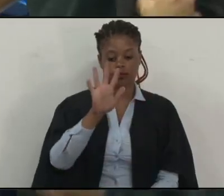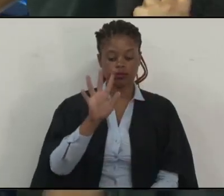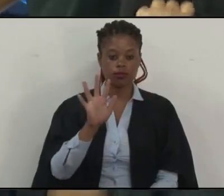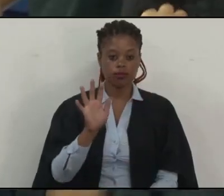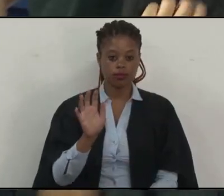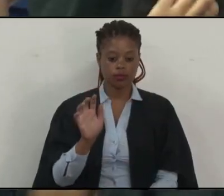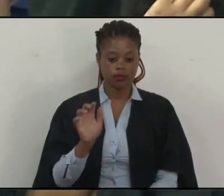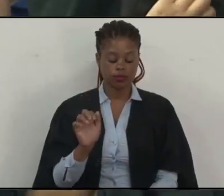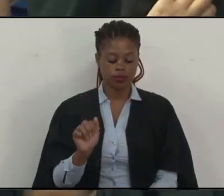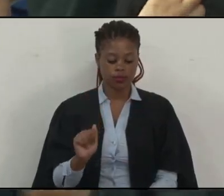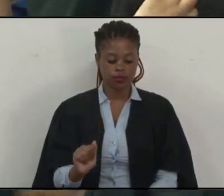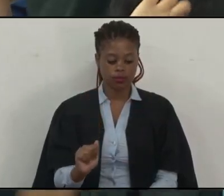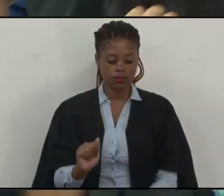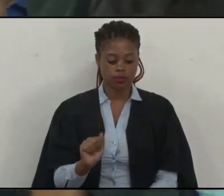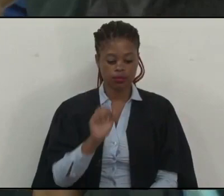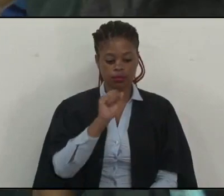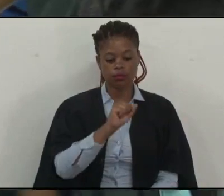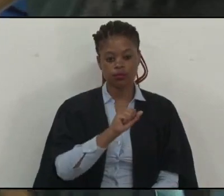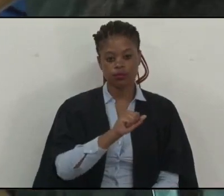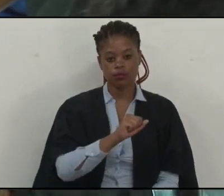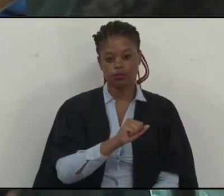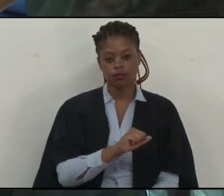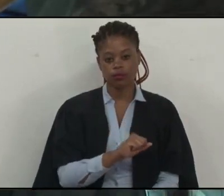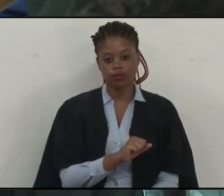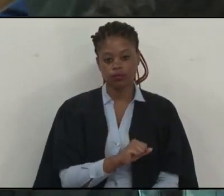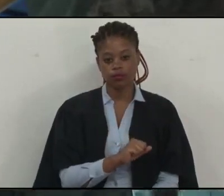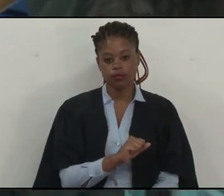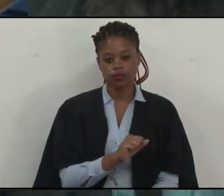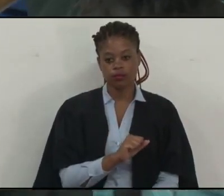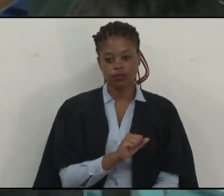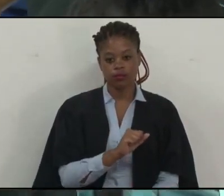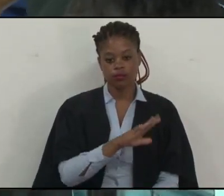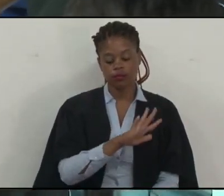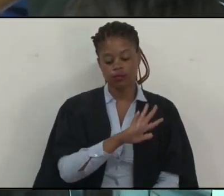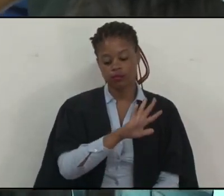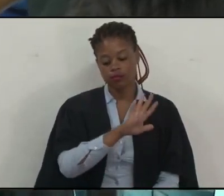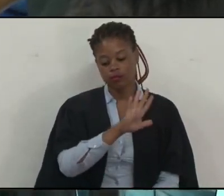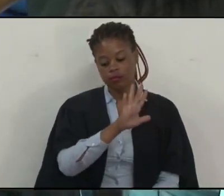Sichavasa, South Africa,